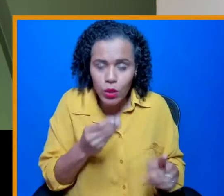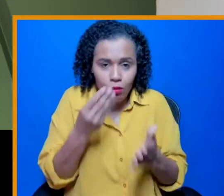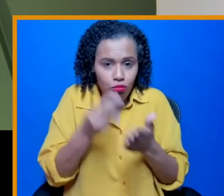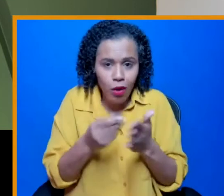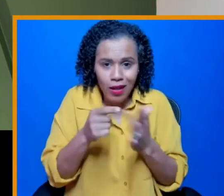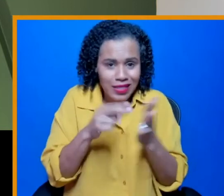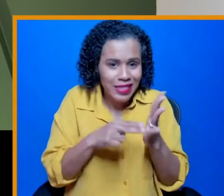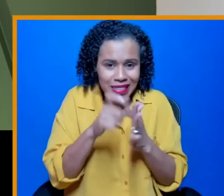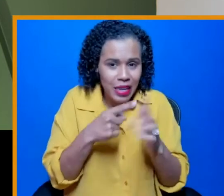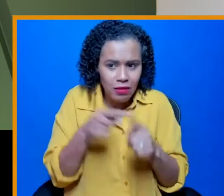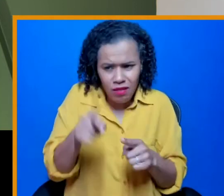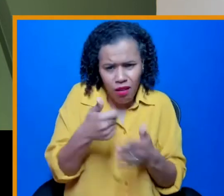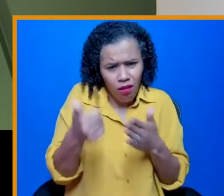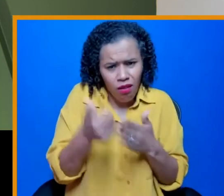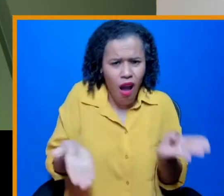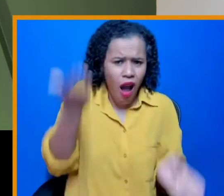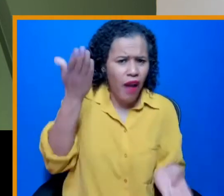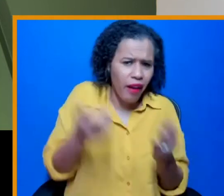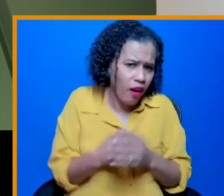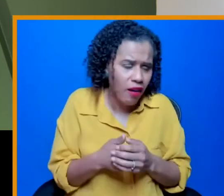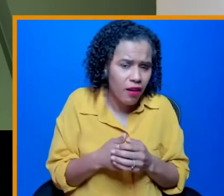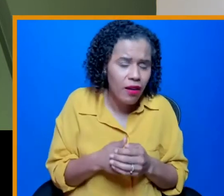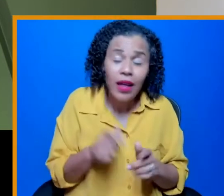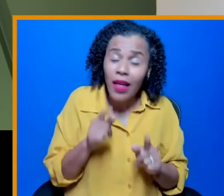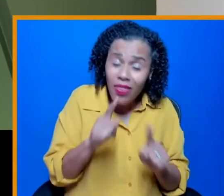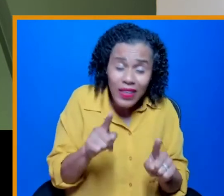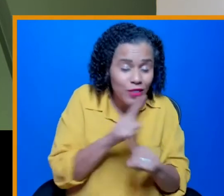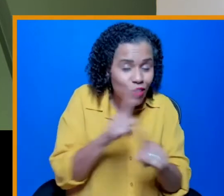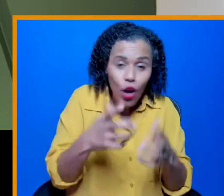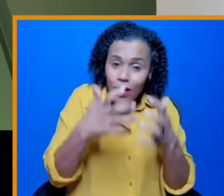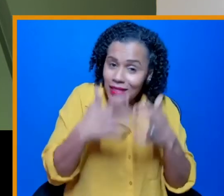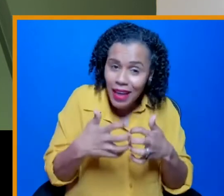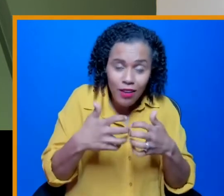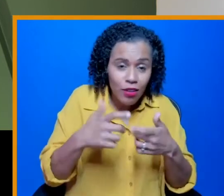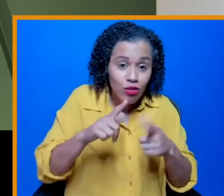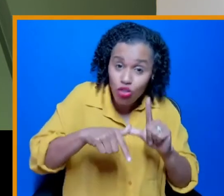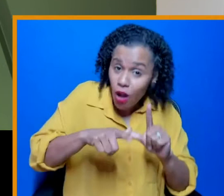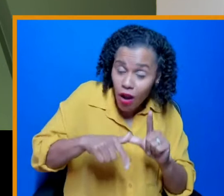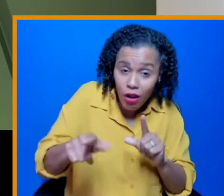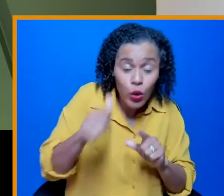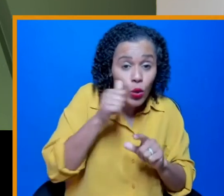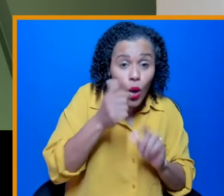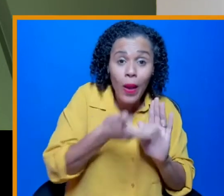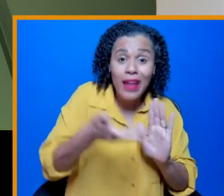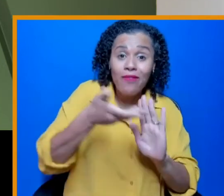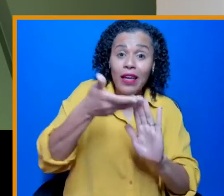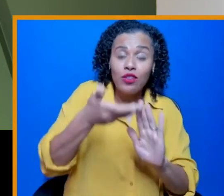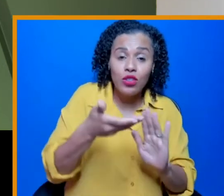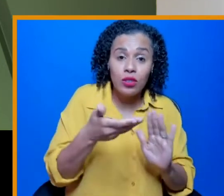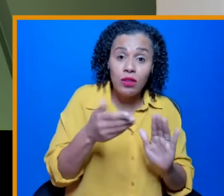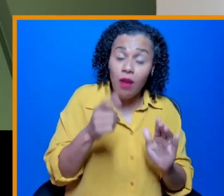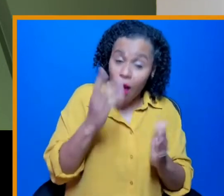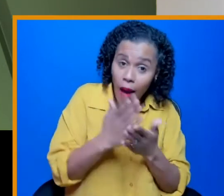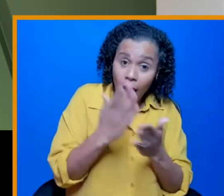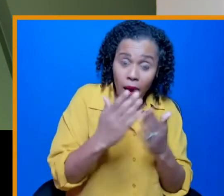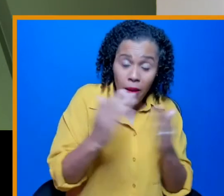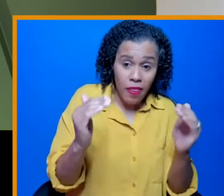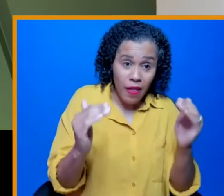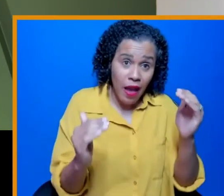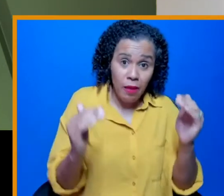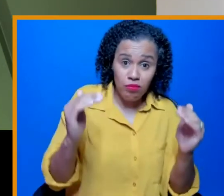just technical jargon. As inflation shoots up, the gap between the two become greater in real